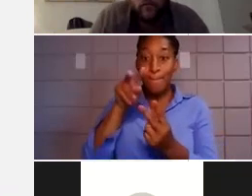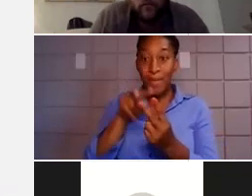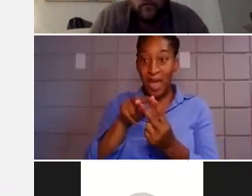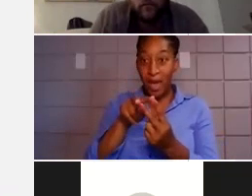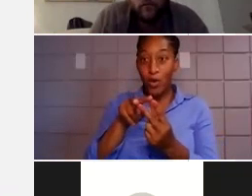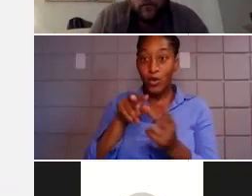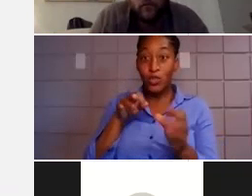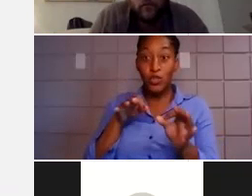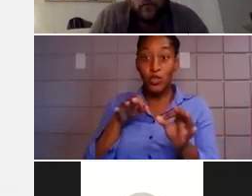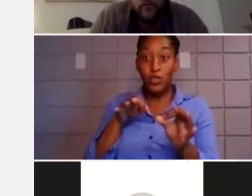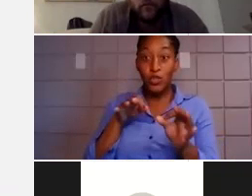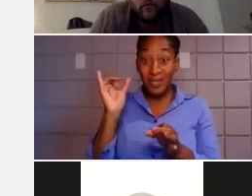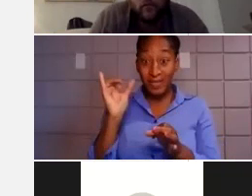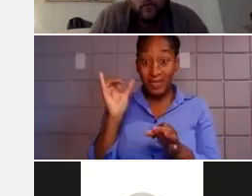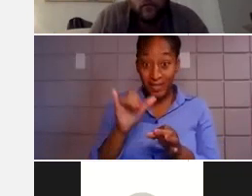Okay.